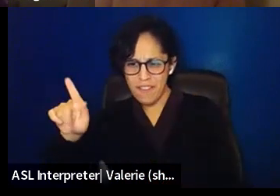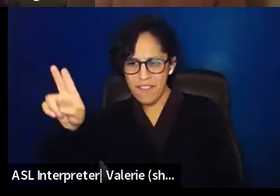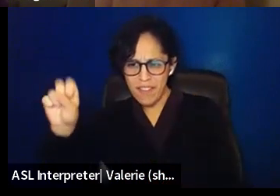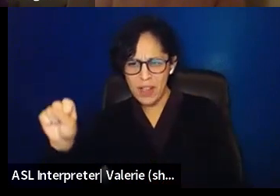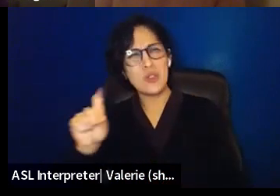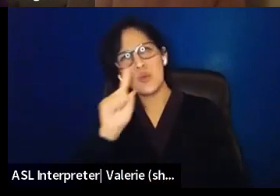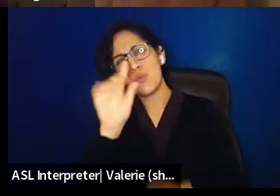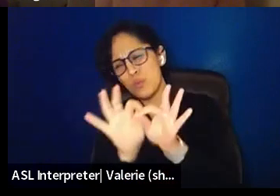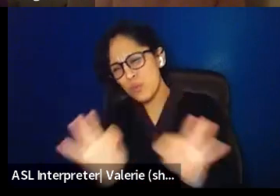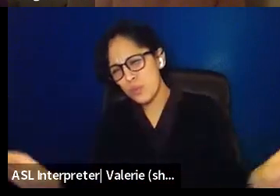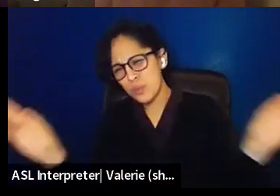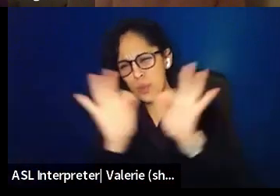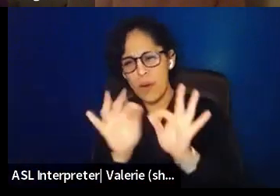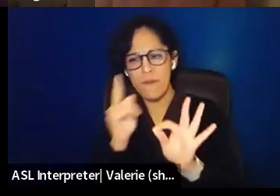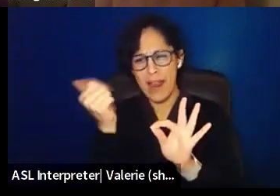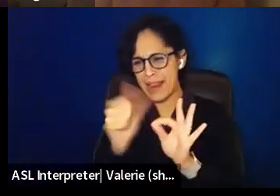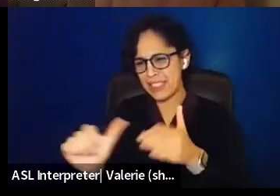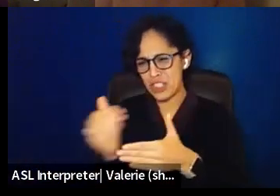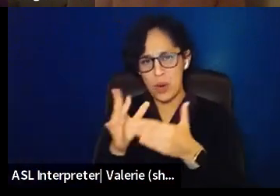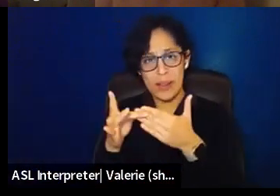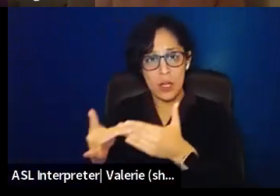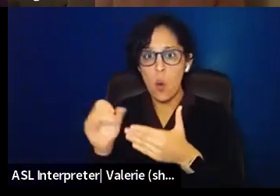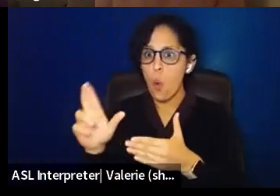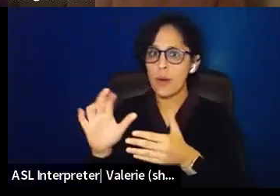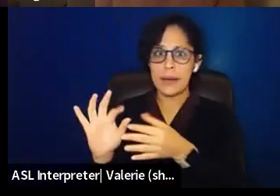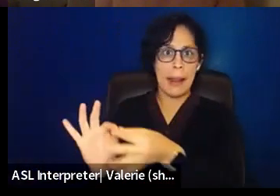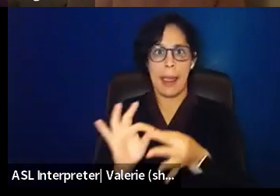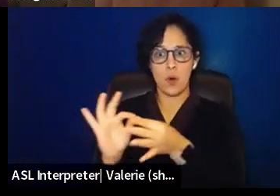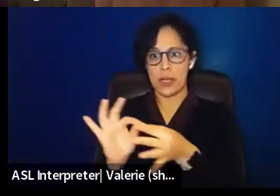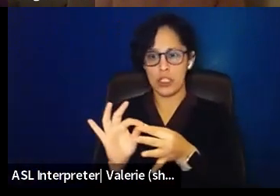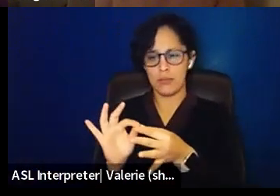and into any kind of collaboration. You know, it actually allows you to